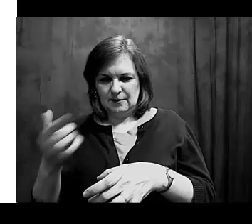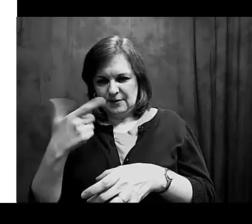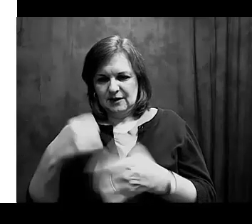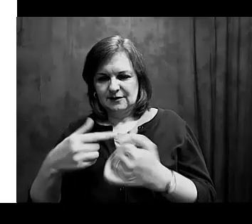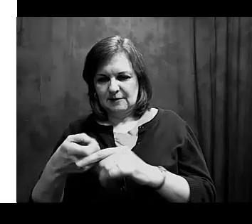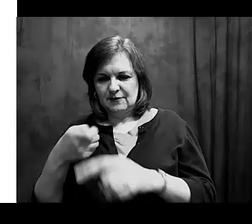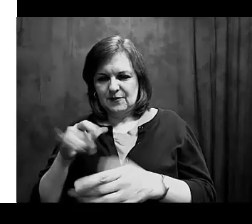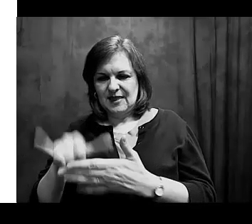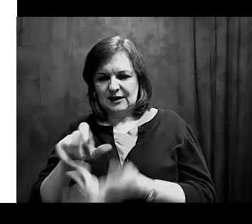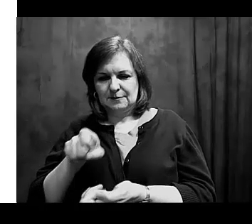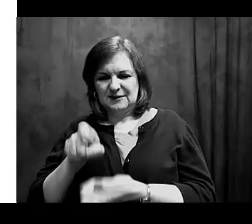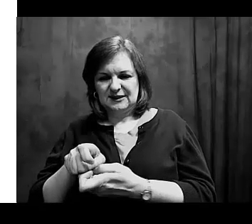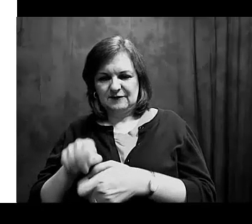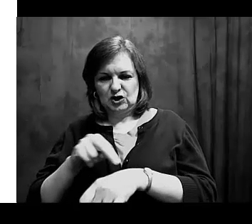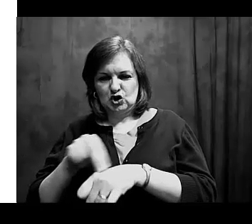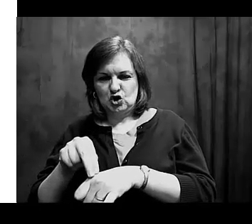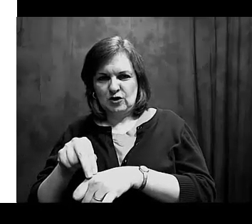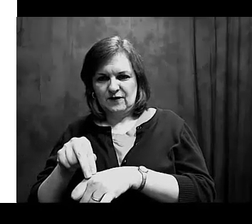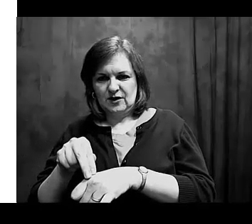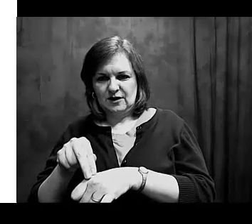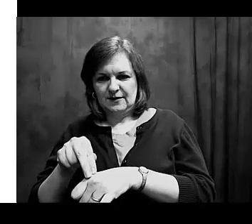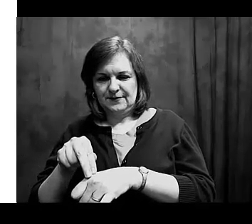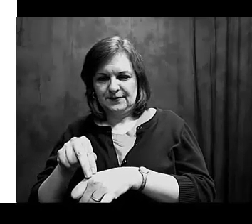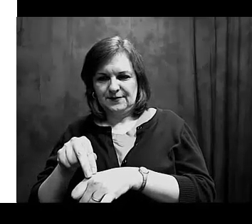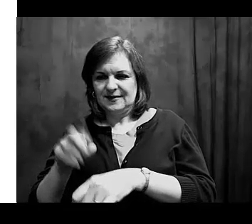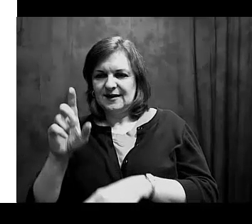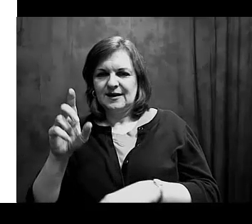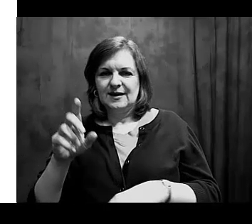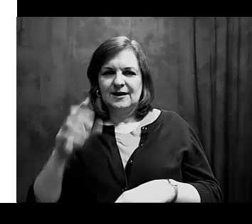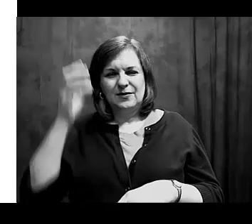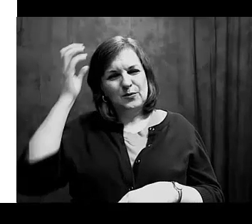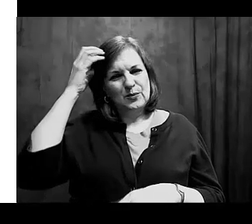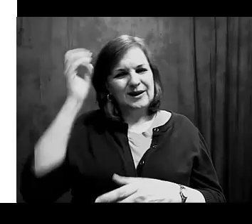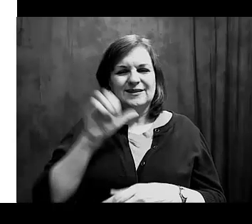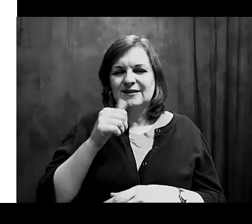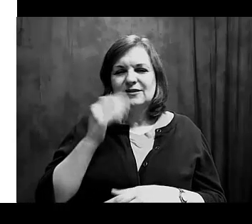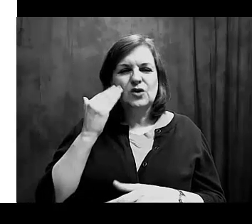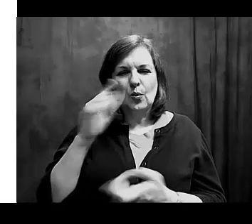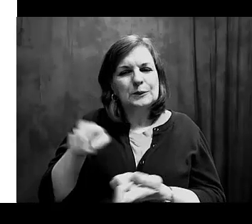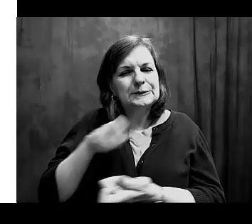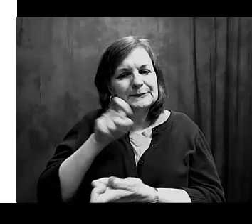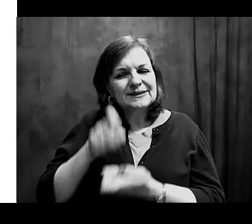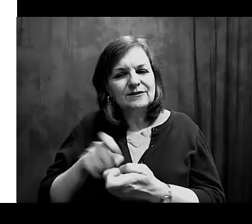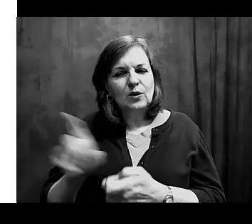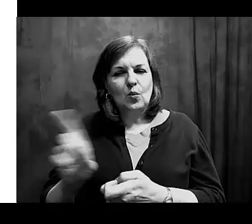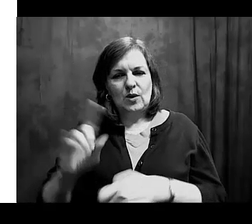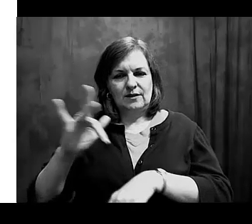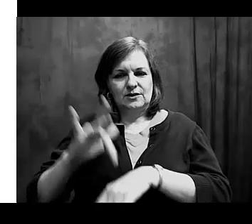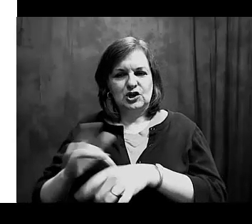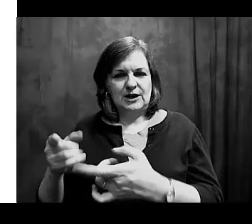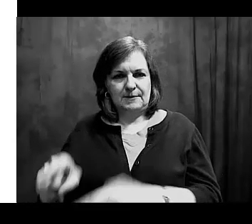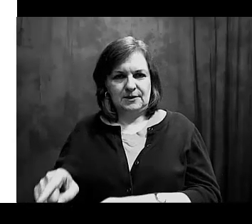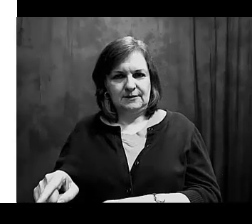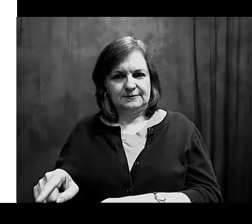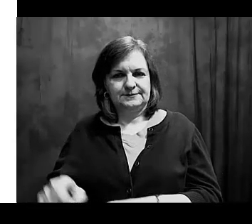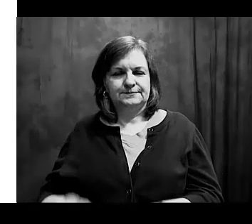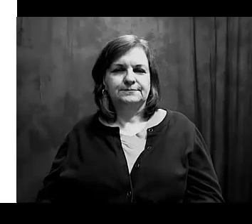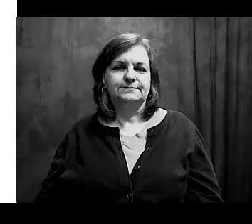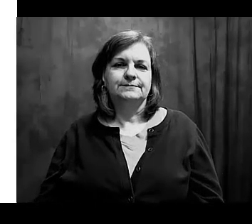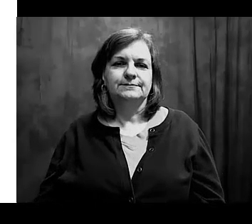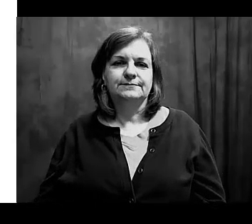a signal, and your brain just knows that it's in this large area somewhere because it came from